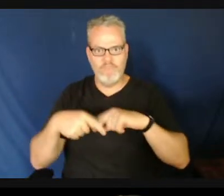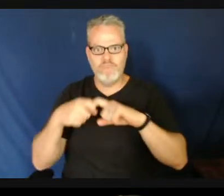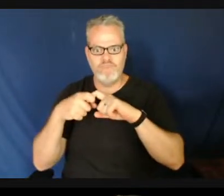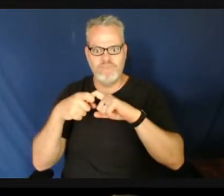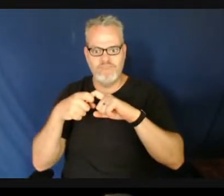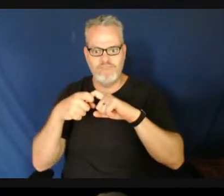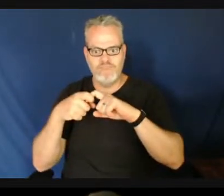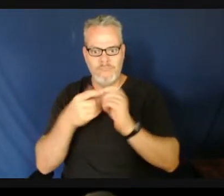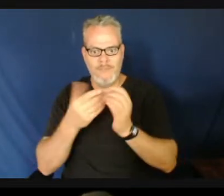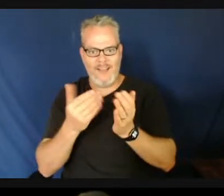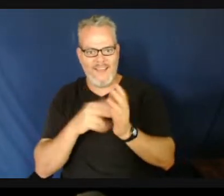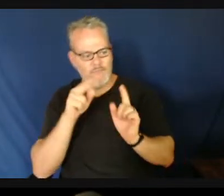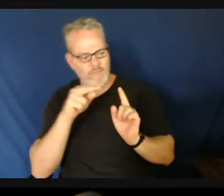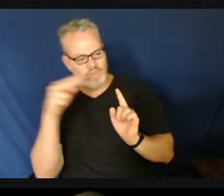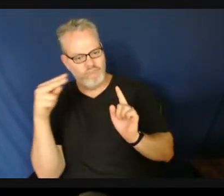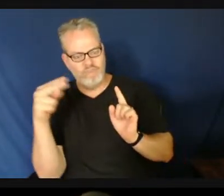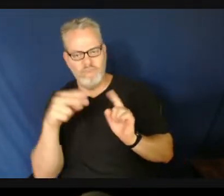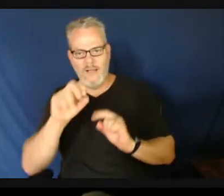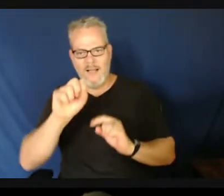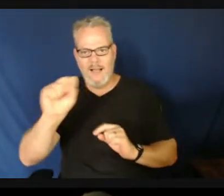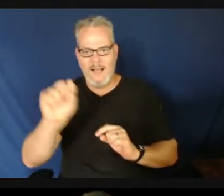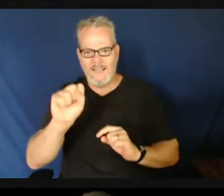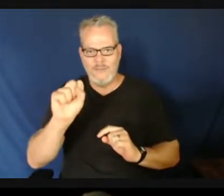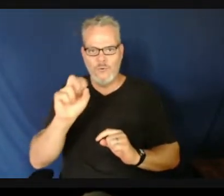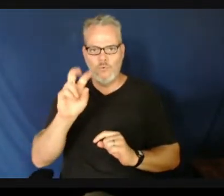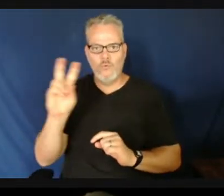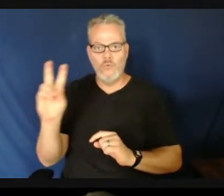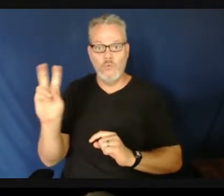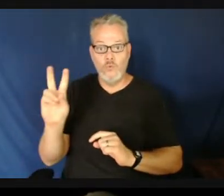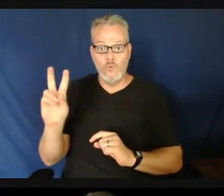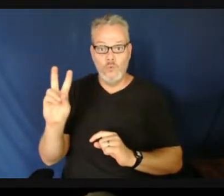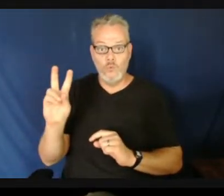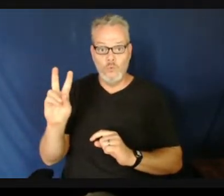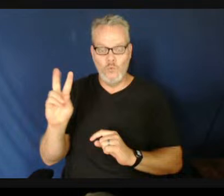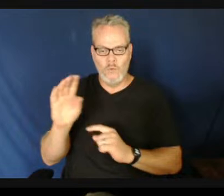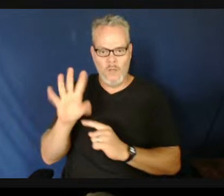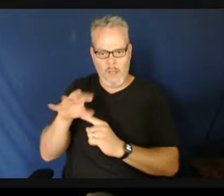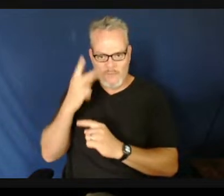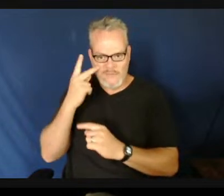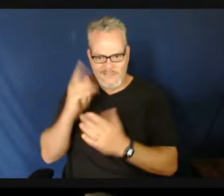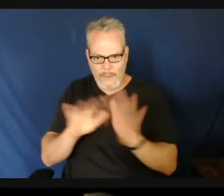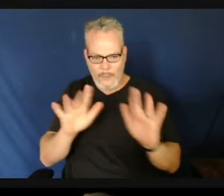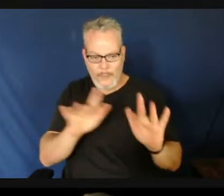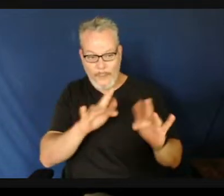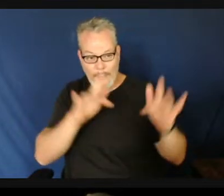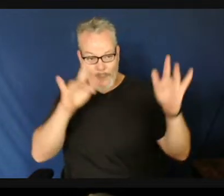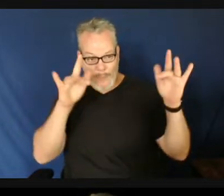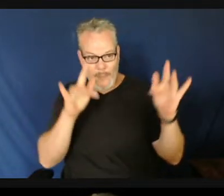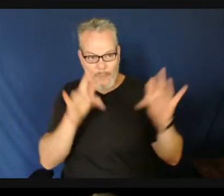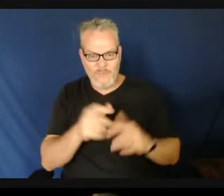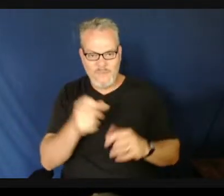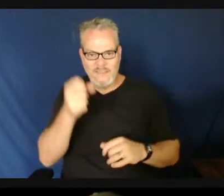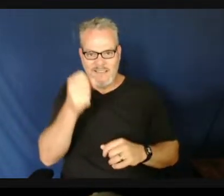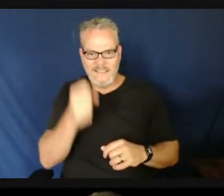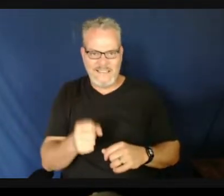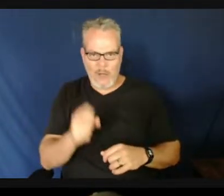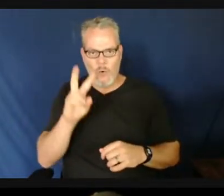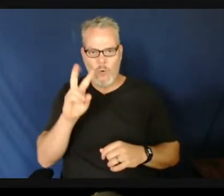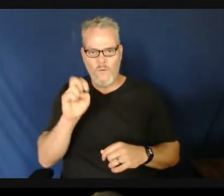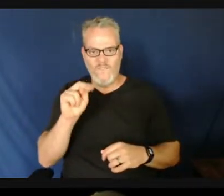And here from the S2 camera, showing the glow in the south vent continuing beyond that pulse from the north